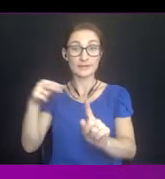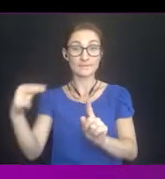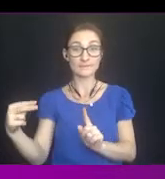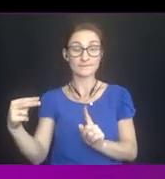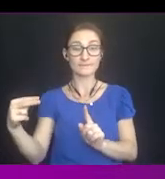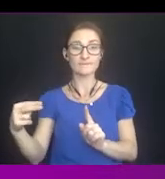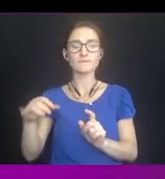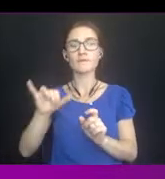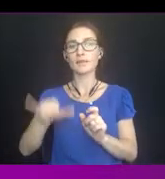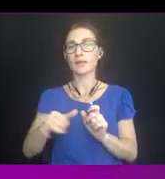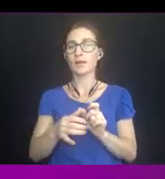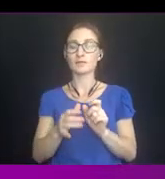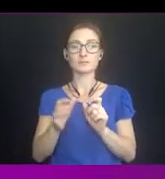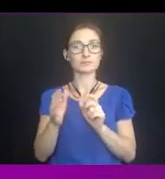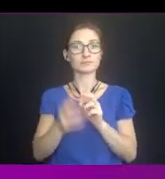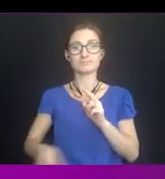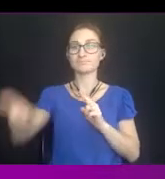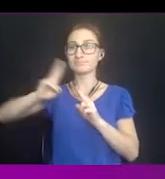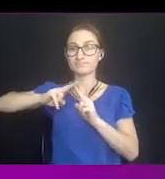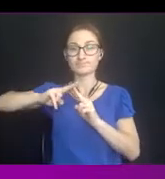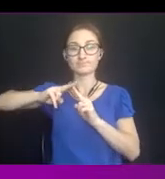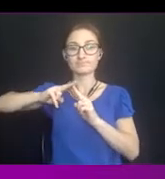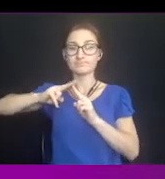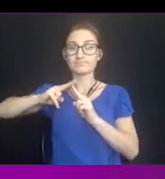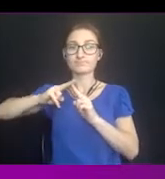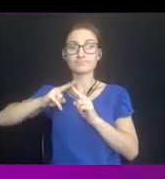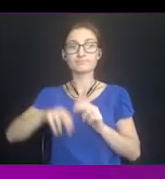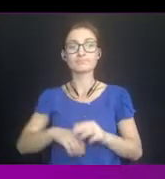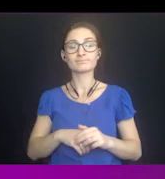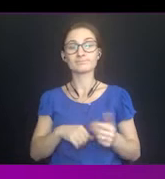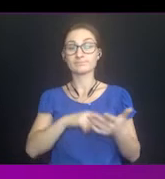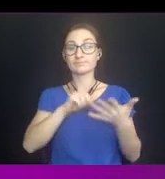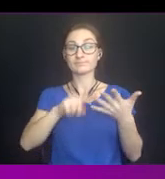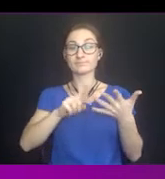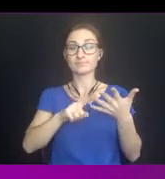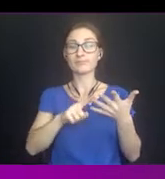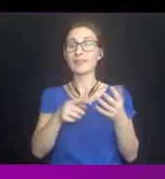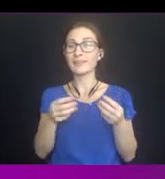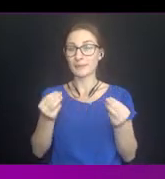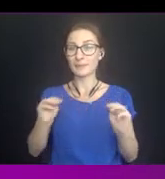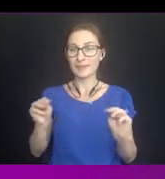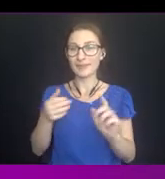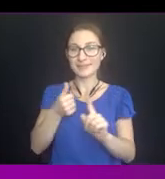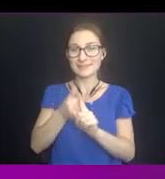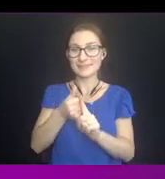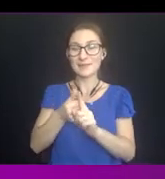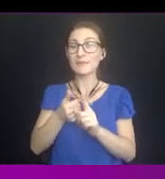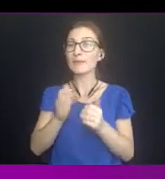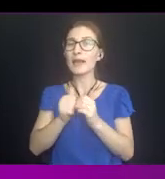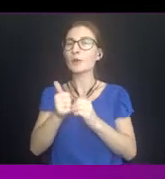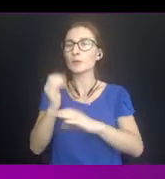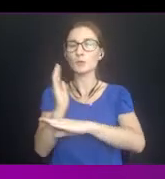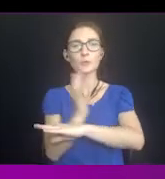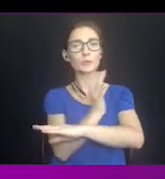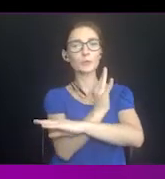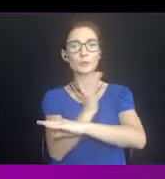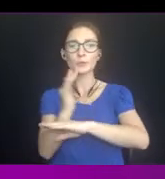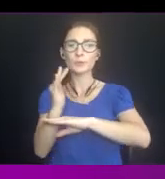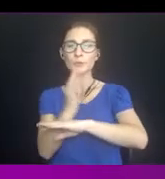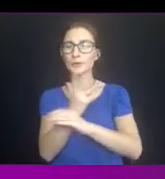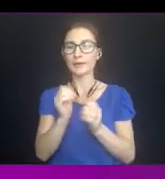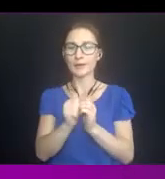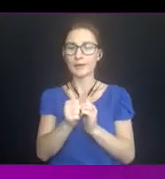also learn about. And the third point is perspective. That's the highest part of the spectrum. And then the method